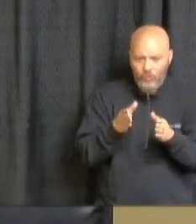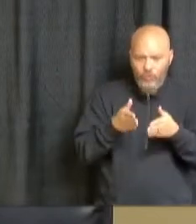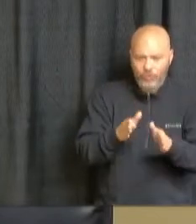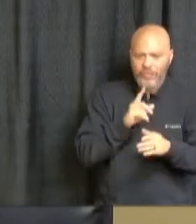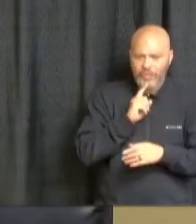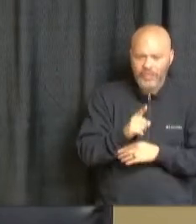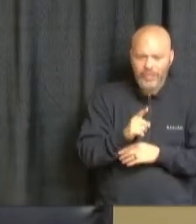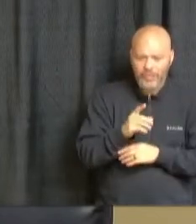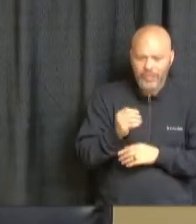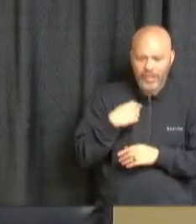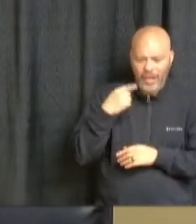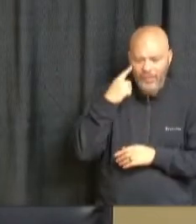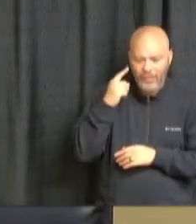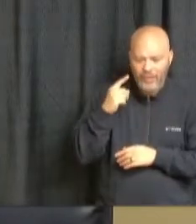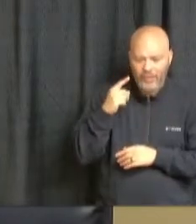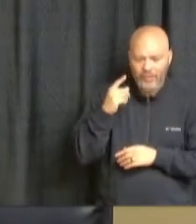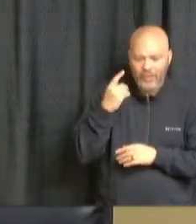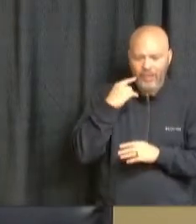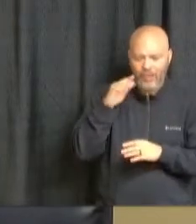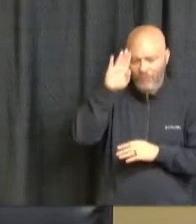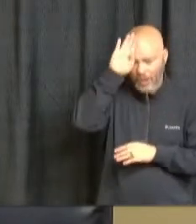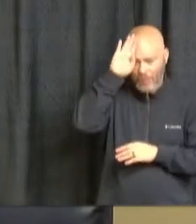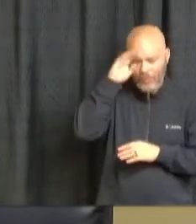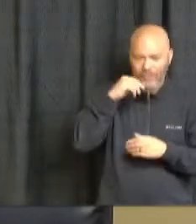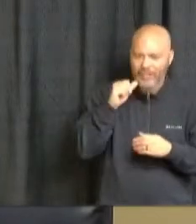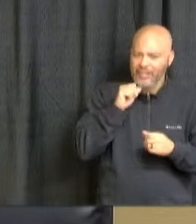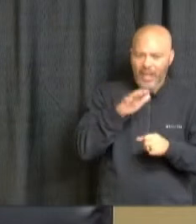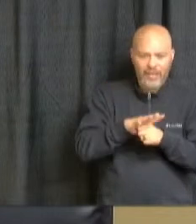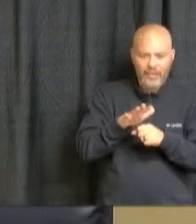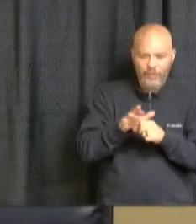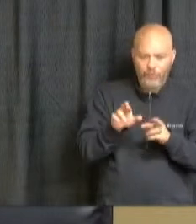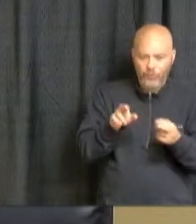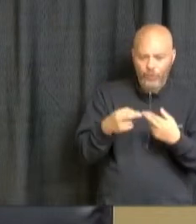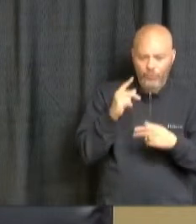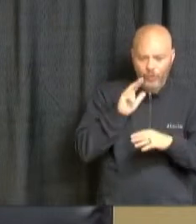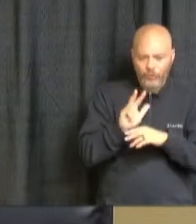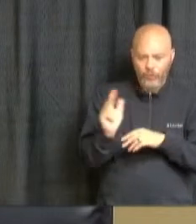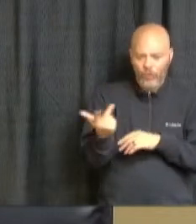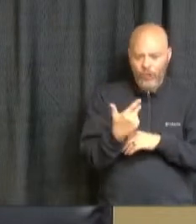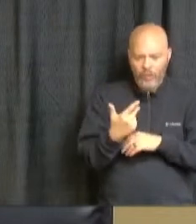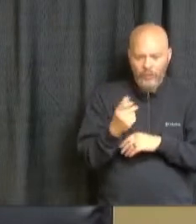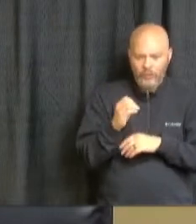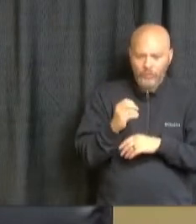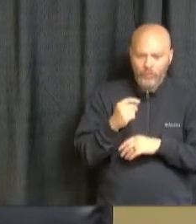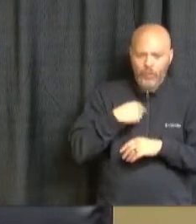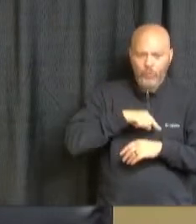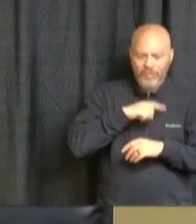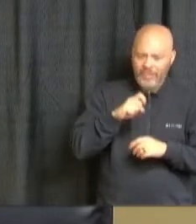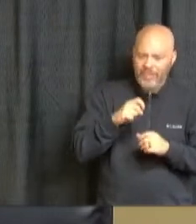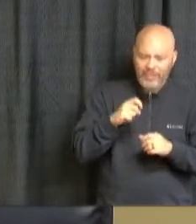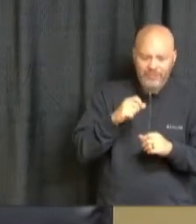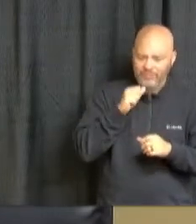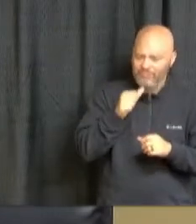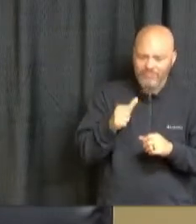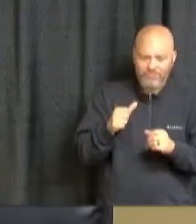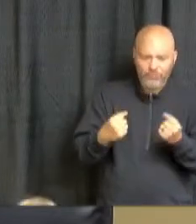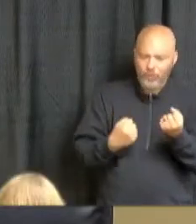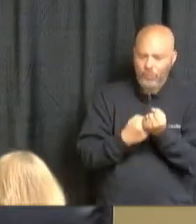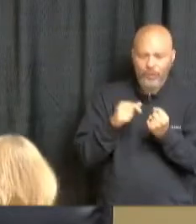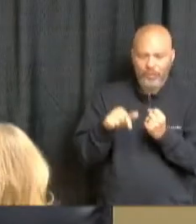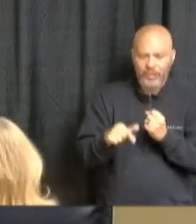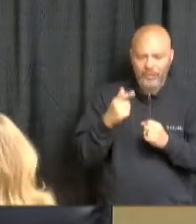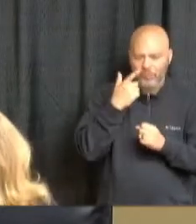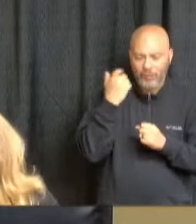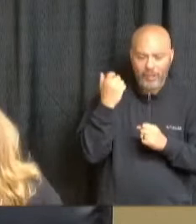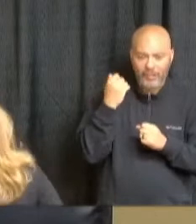And I think the fire department said that there was not enough room to turn around. And so I'm saying that we need to vote against this.